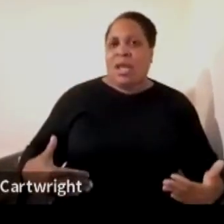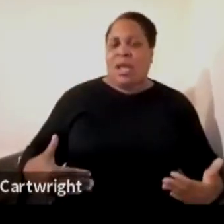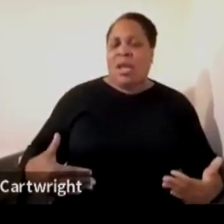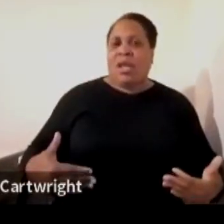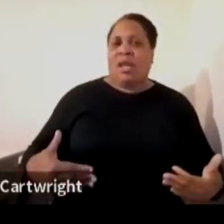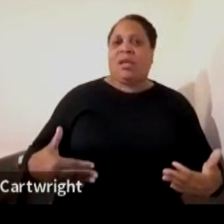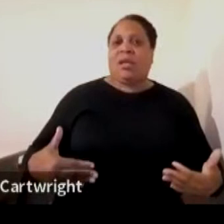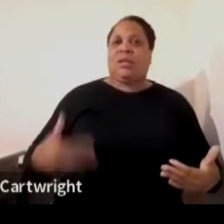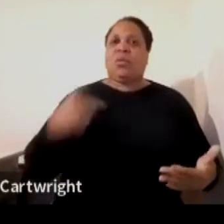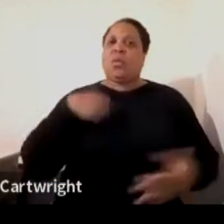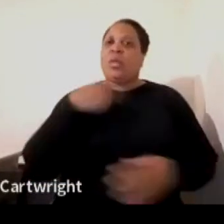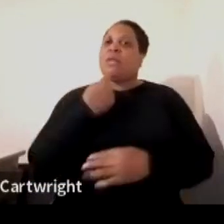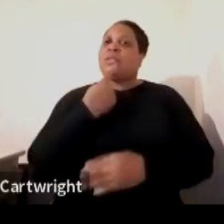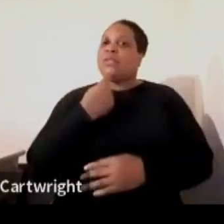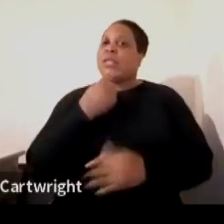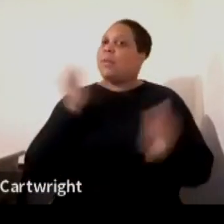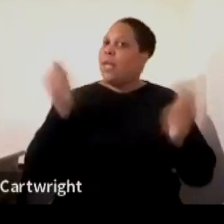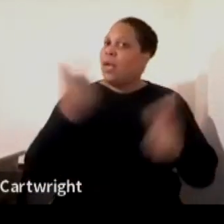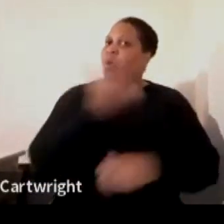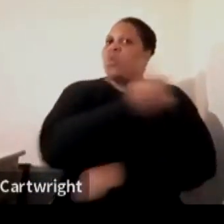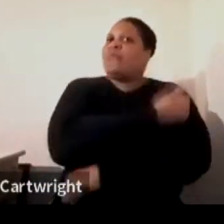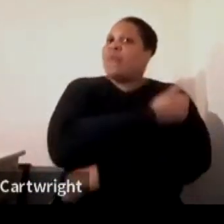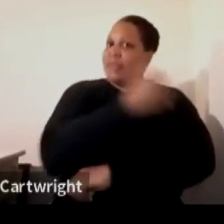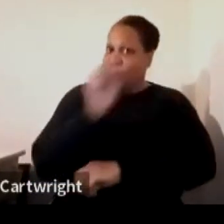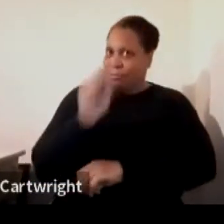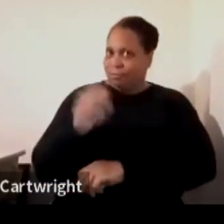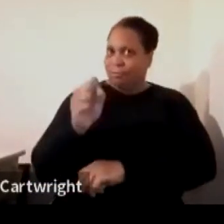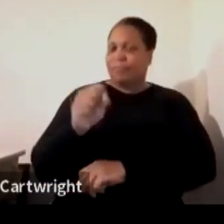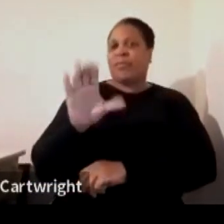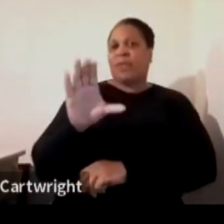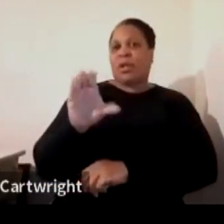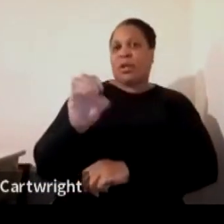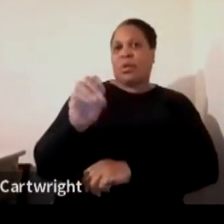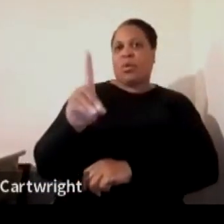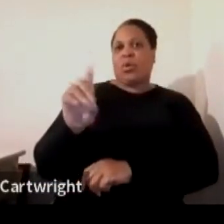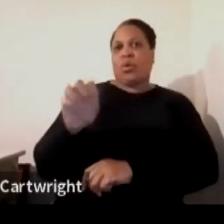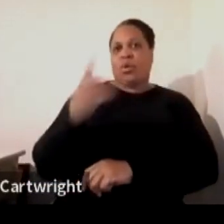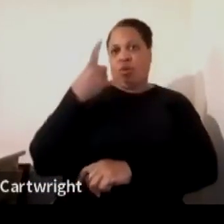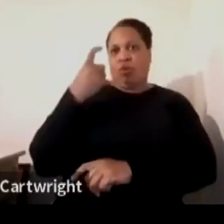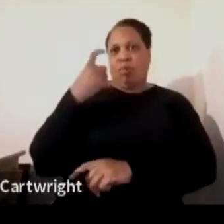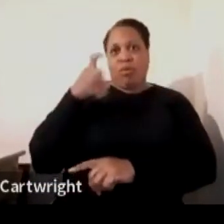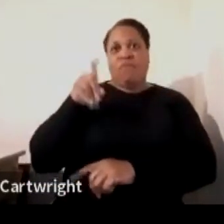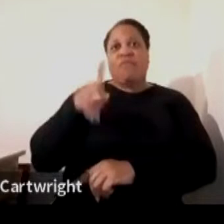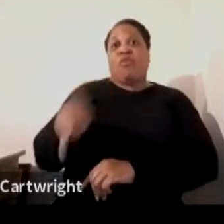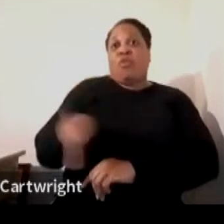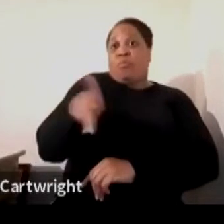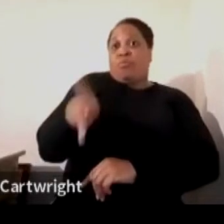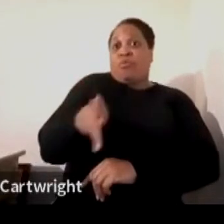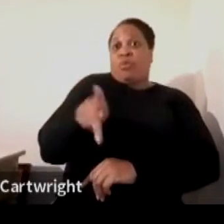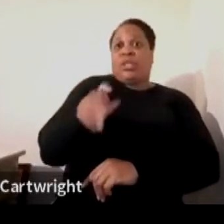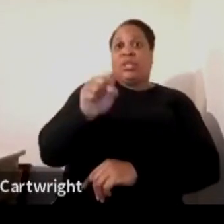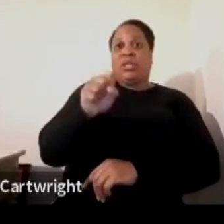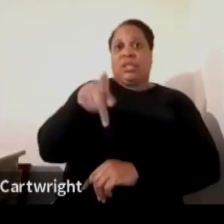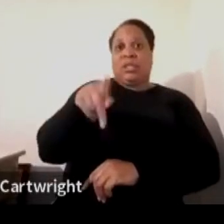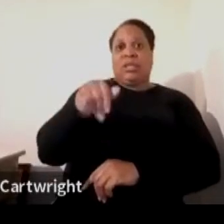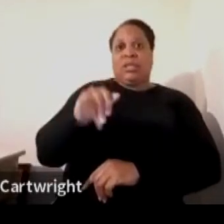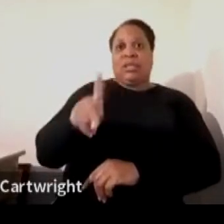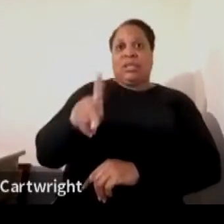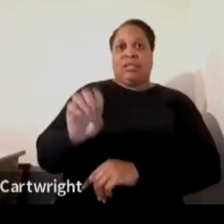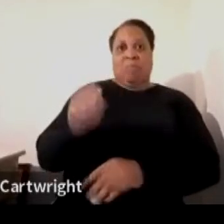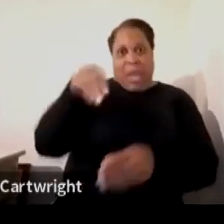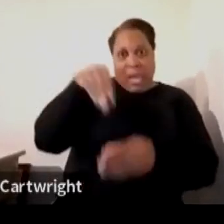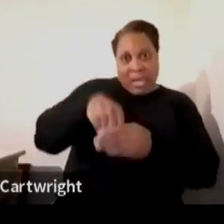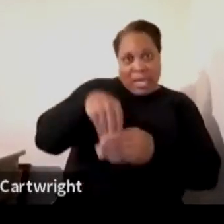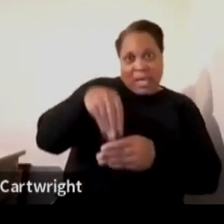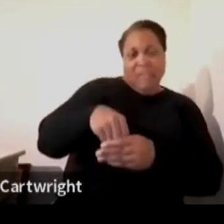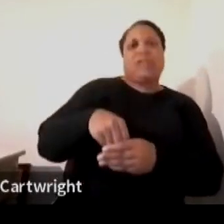say is that all of the vaccines do actually have the code for the spike protein in it. All of them in some way, shape, or form allow